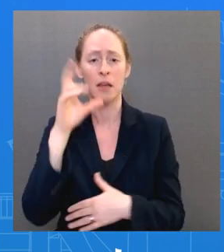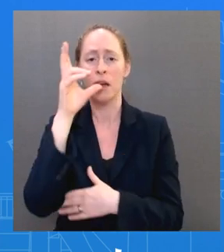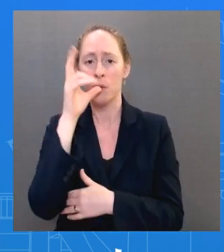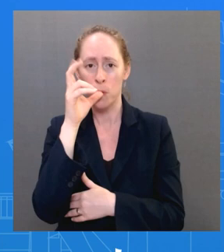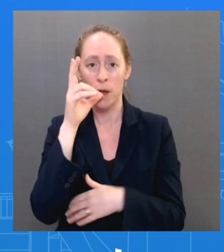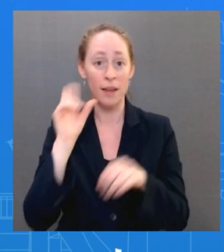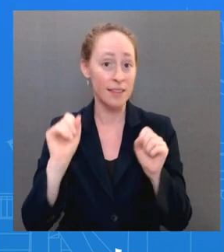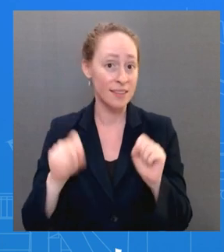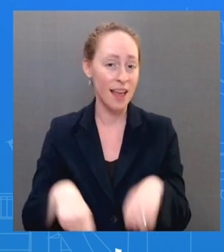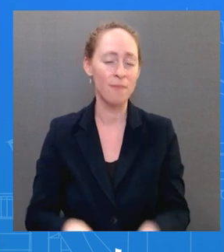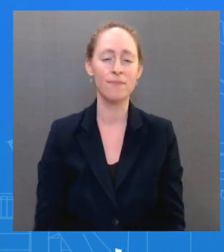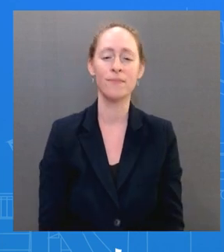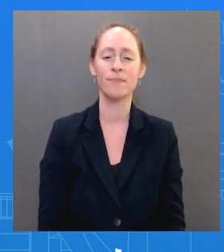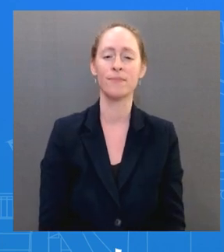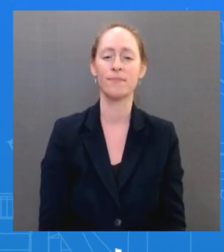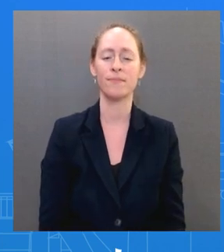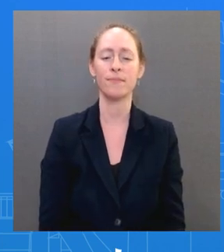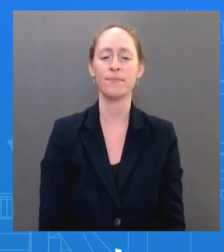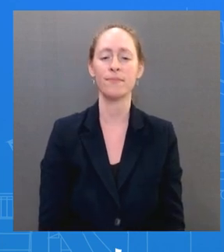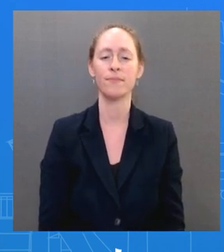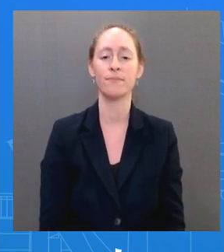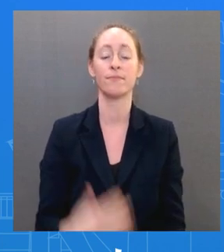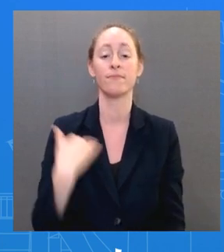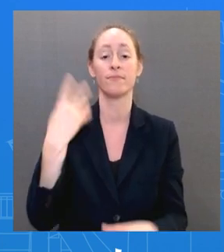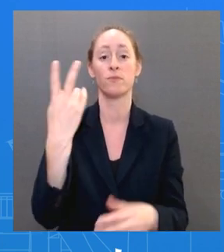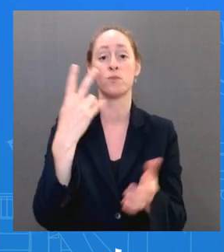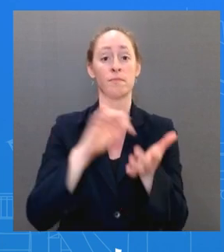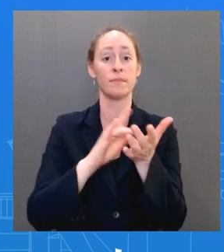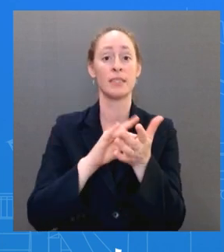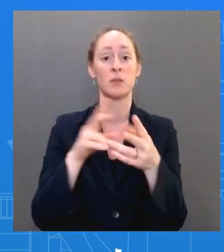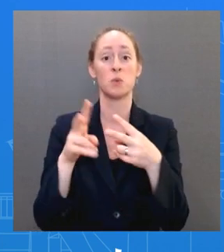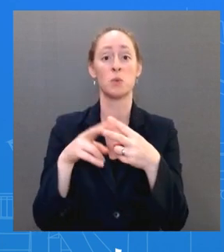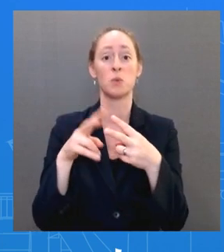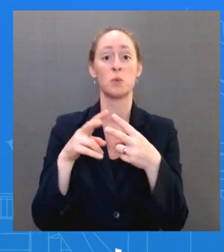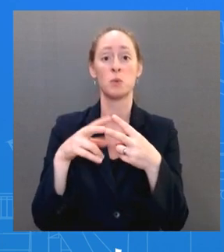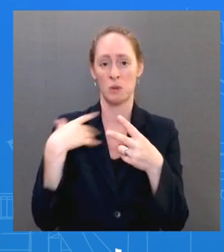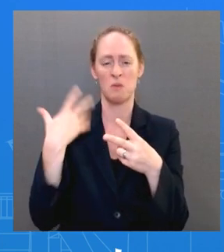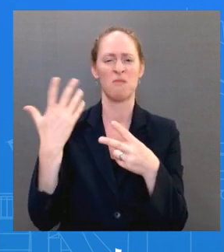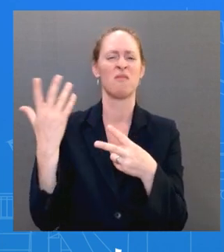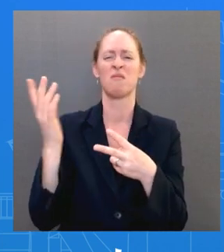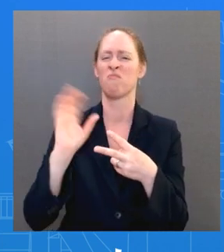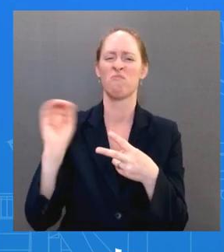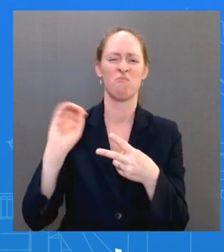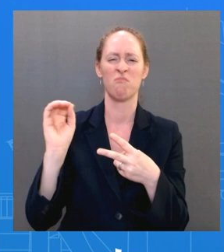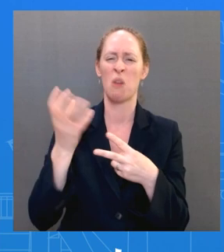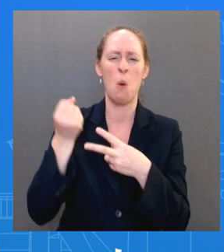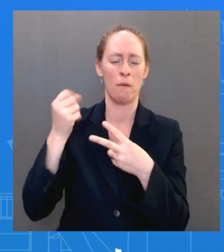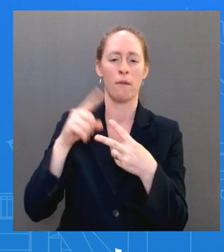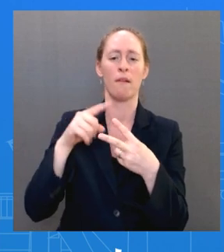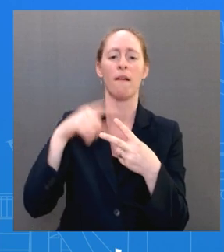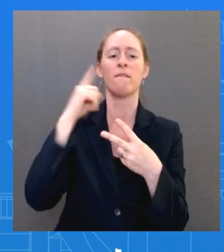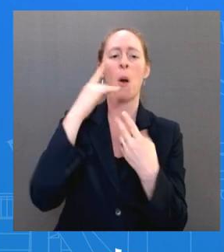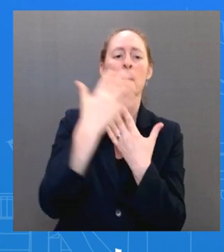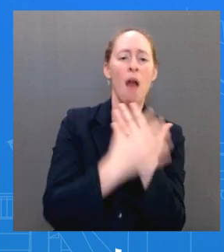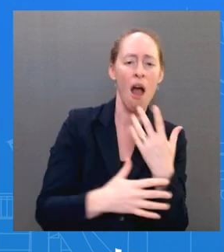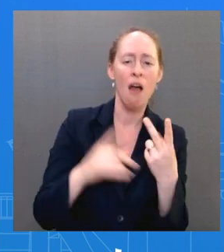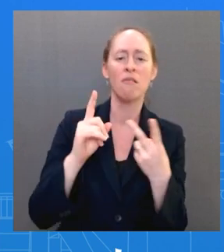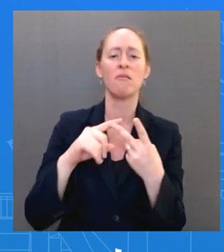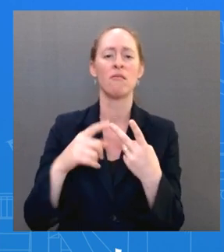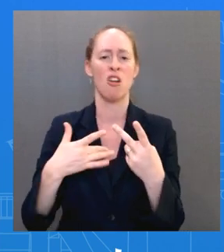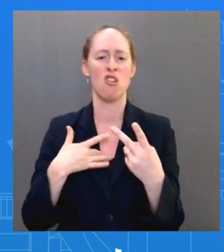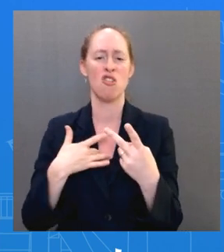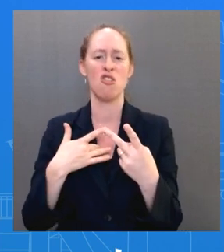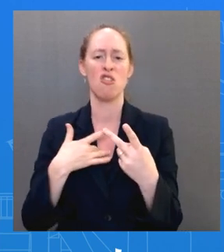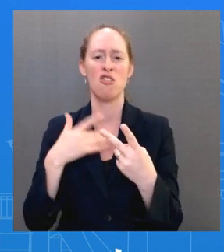for several days after his last dose. During this time, it is reasonable to add low-dose aspirin as an